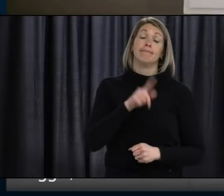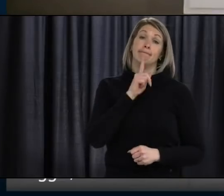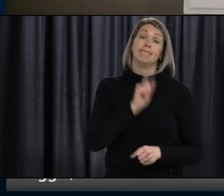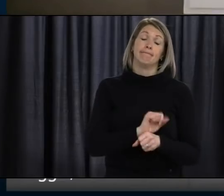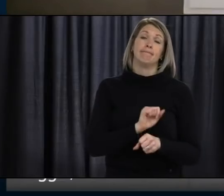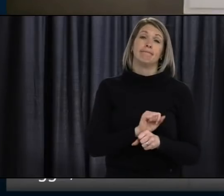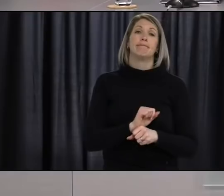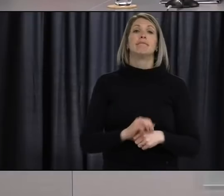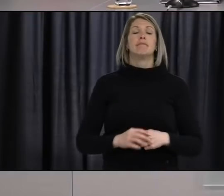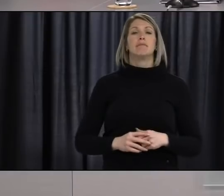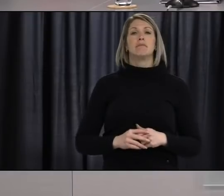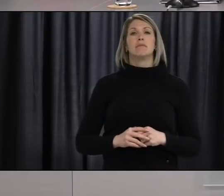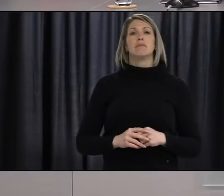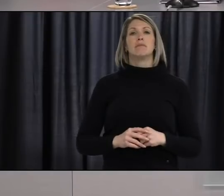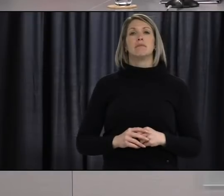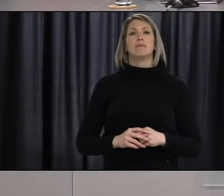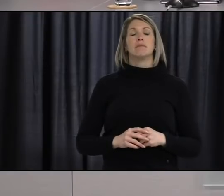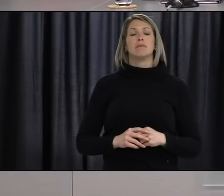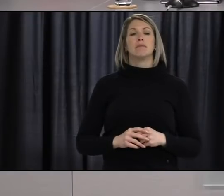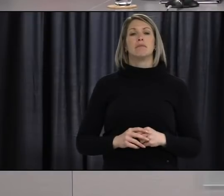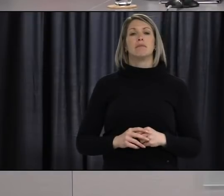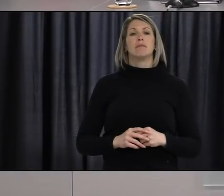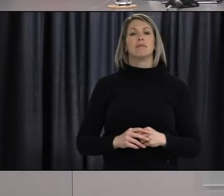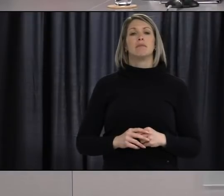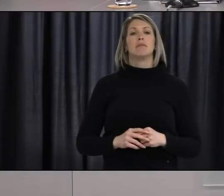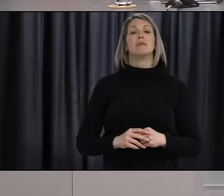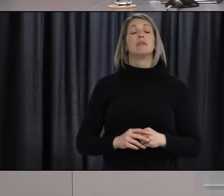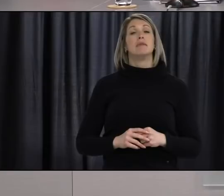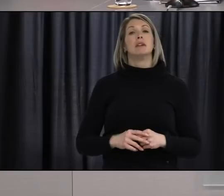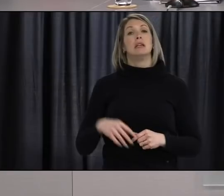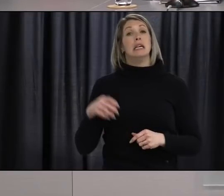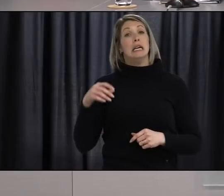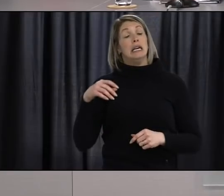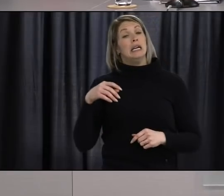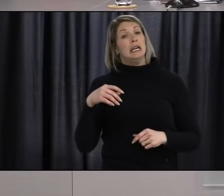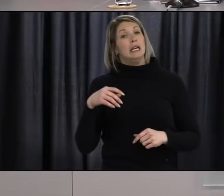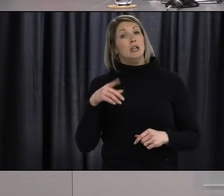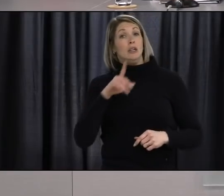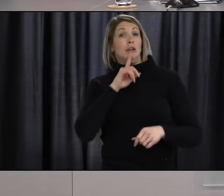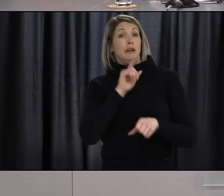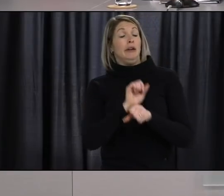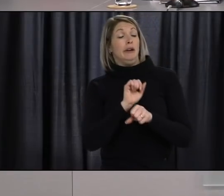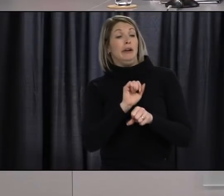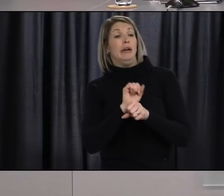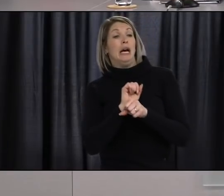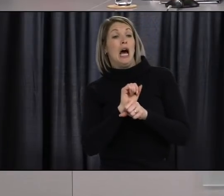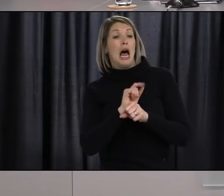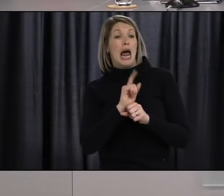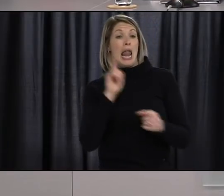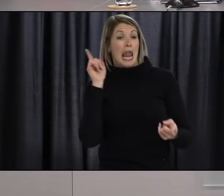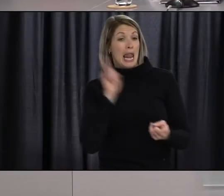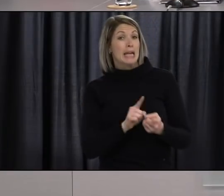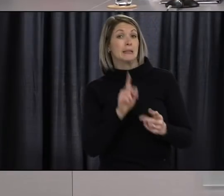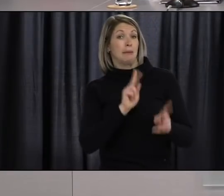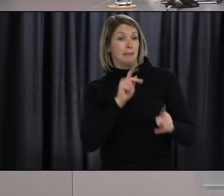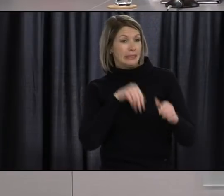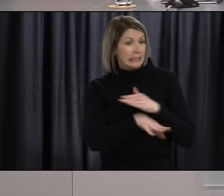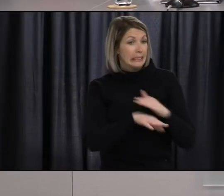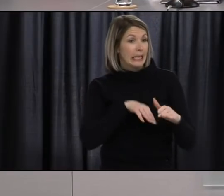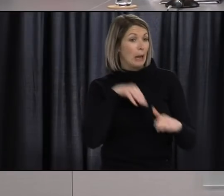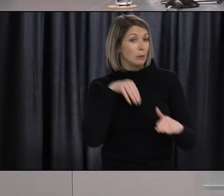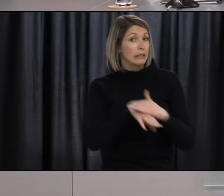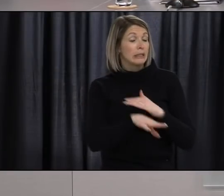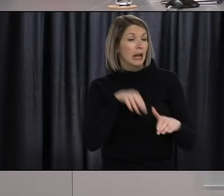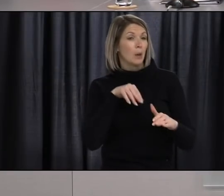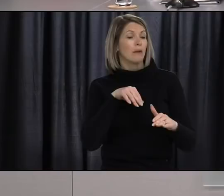But given that there are a lot less people visiting these facilities, and given the recommendation from the